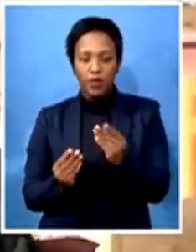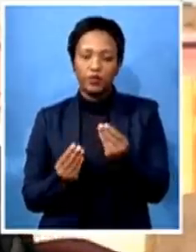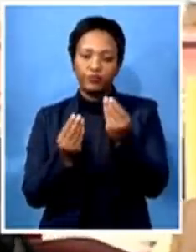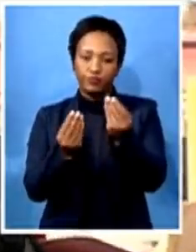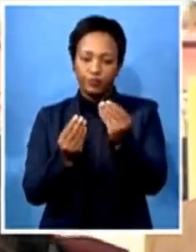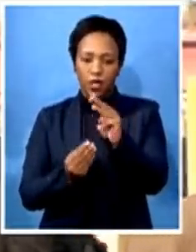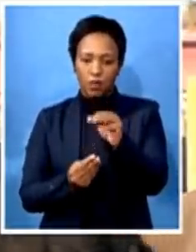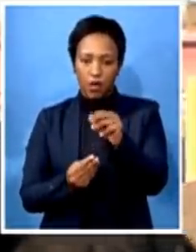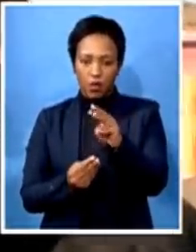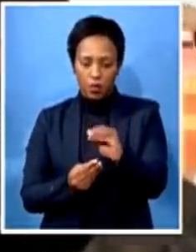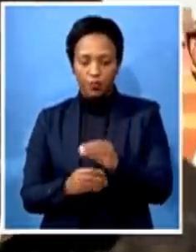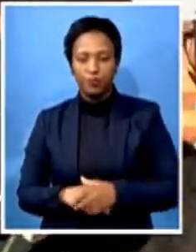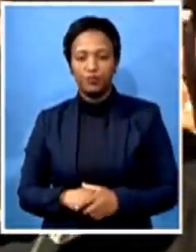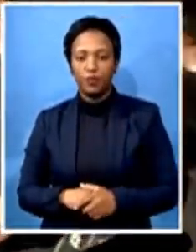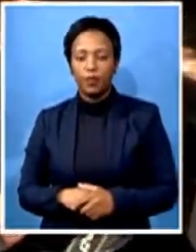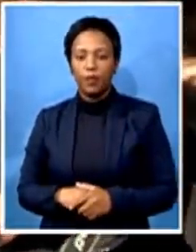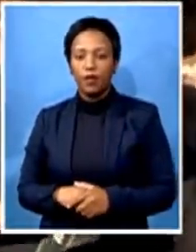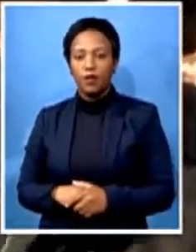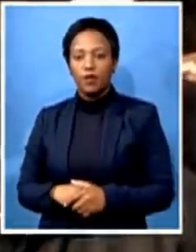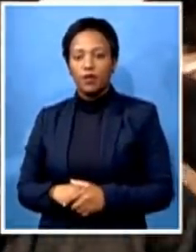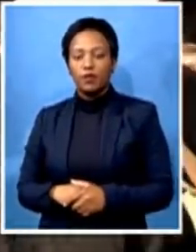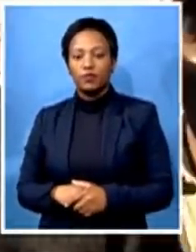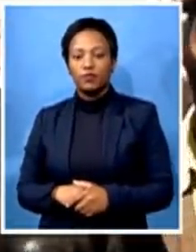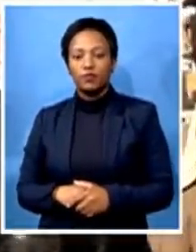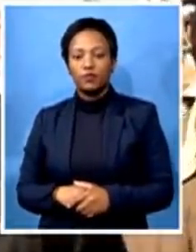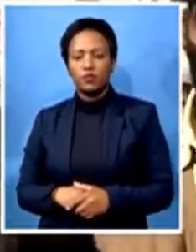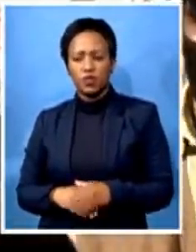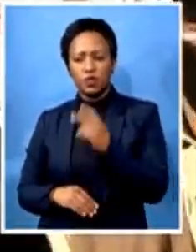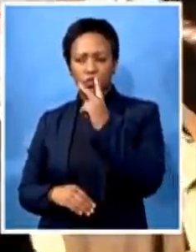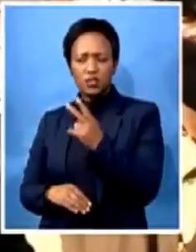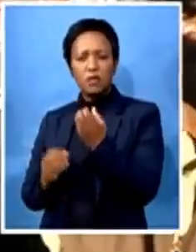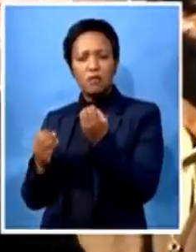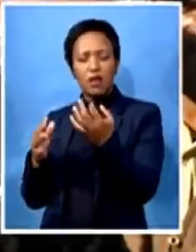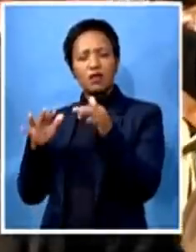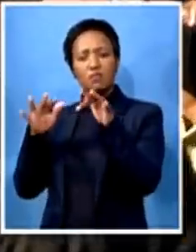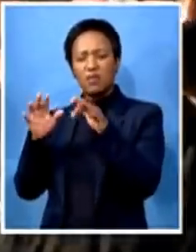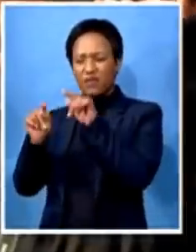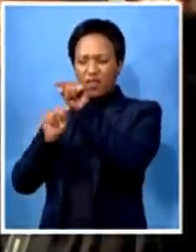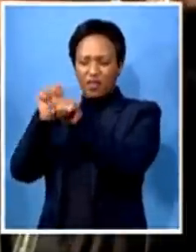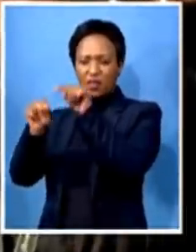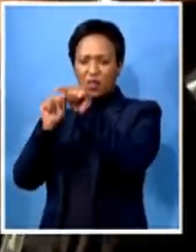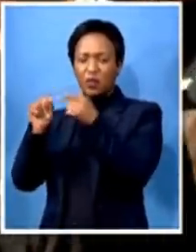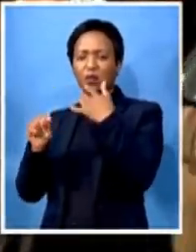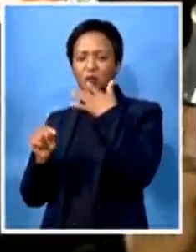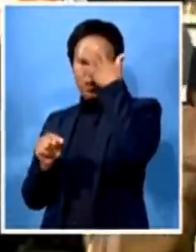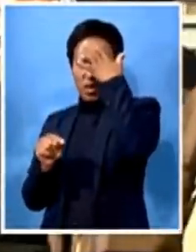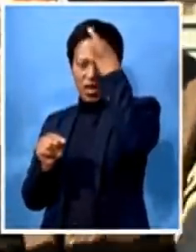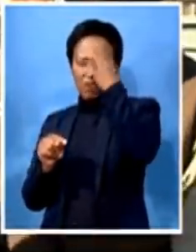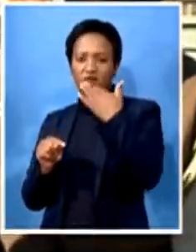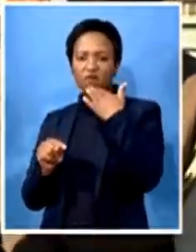of people have been criticizing the Zimbabwean government, including the EFF, saying that the Zimbabwean embassy should be removed